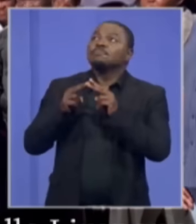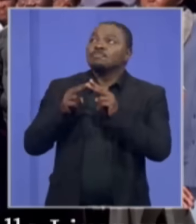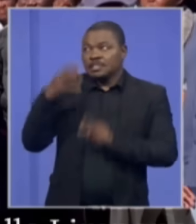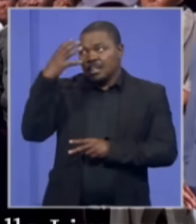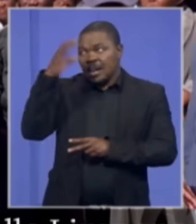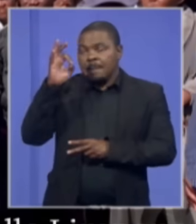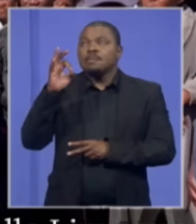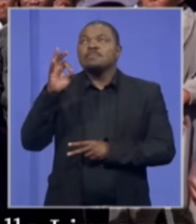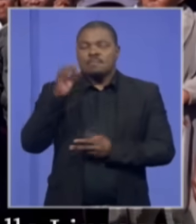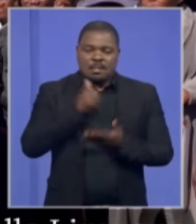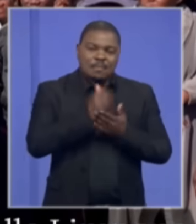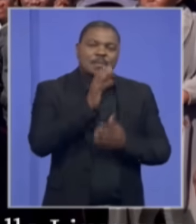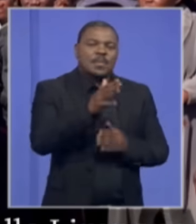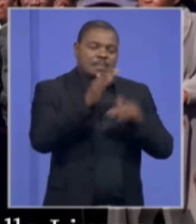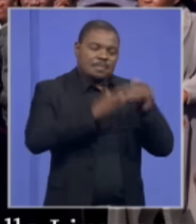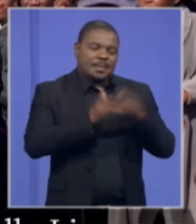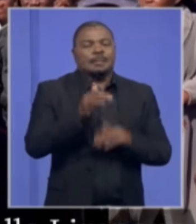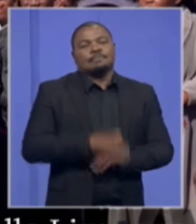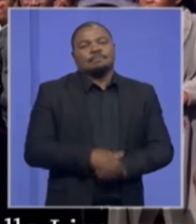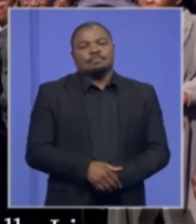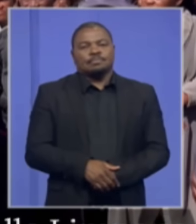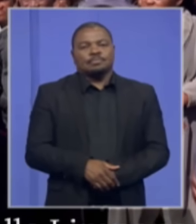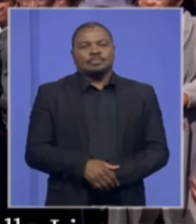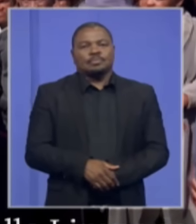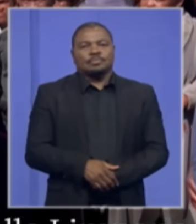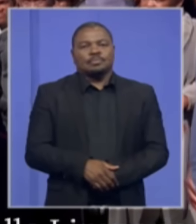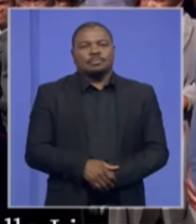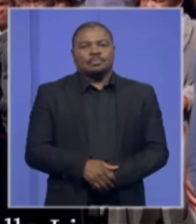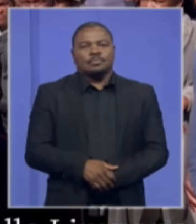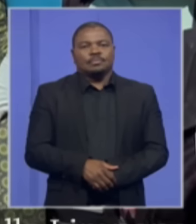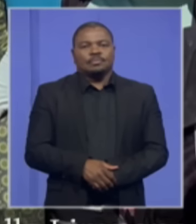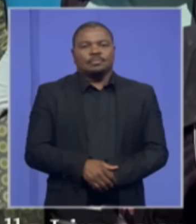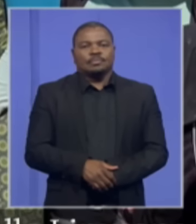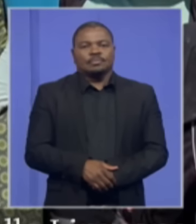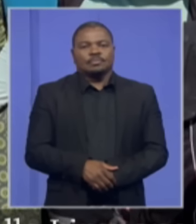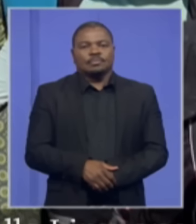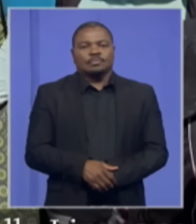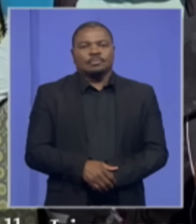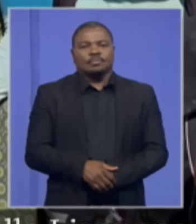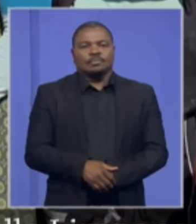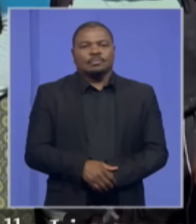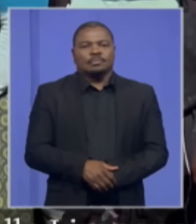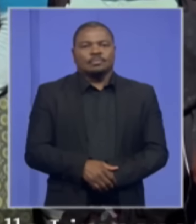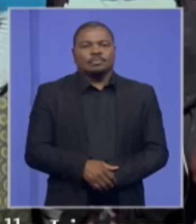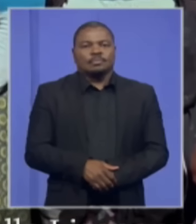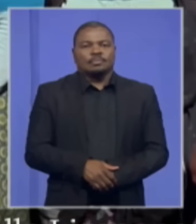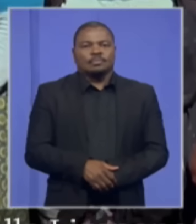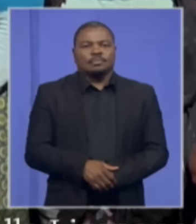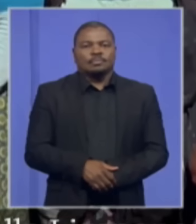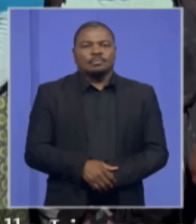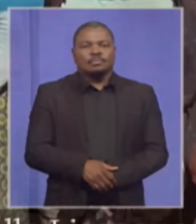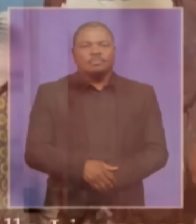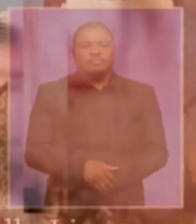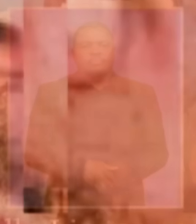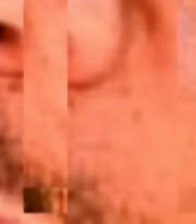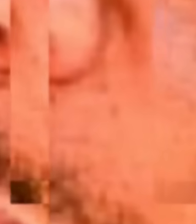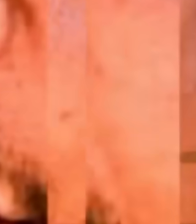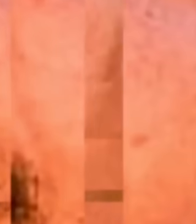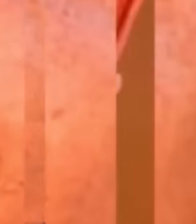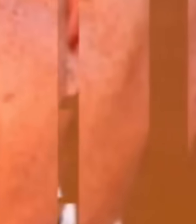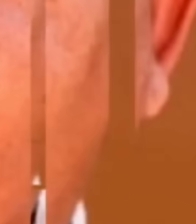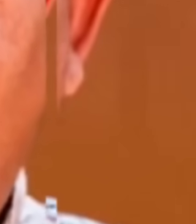kwala ditsebeng tša mmušo. Nna ke Koketšo Motago wa ditaba tša SABC Matsohong.